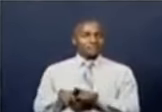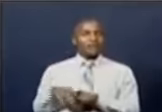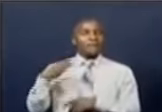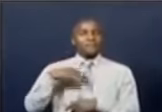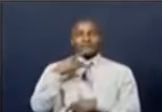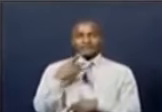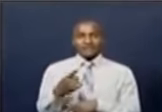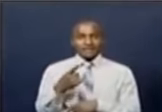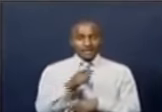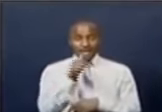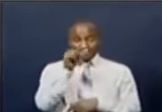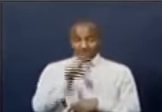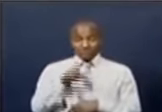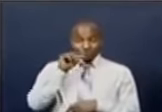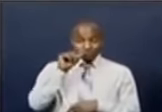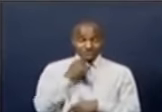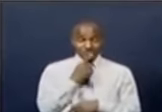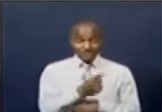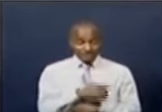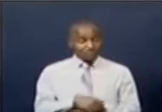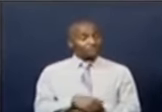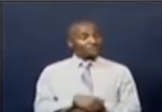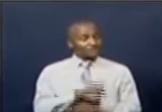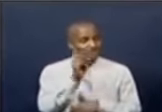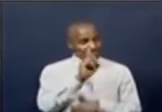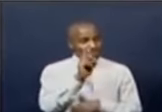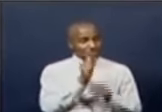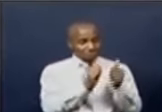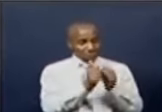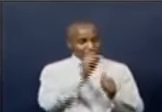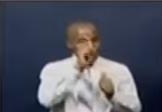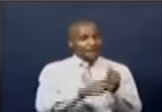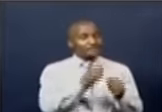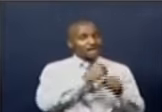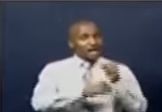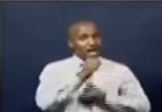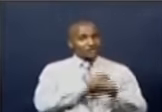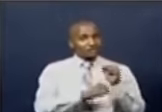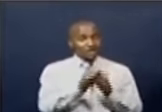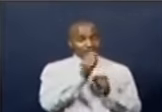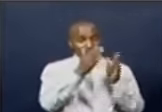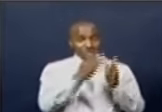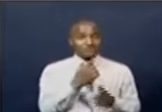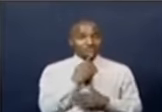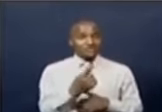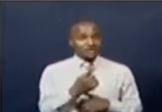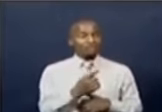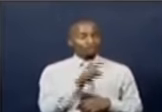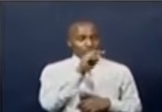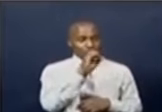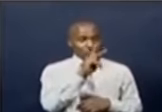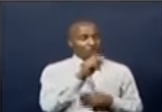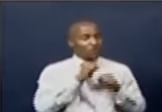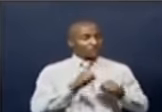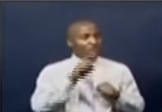that. Benson Itabari on Twitter, the entire management in sports ministry needs to be reviewed. They have failed terribly. Abdelmajid Mohammed on Twitter again says, NOC officials should